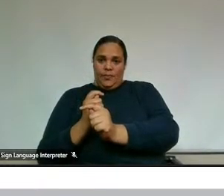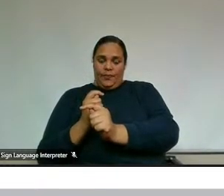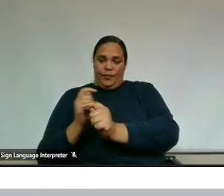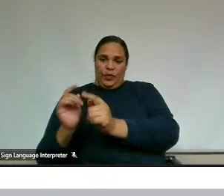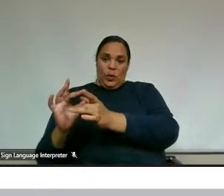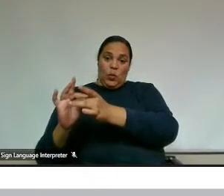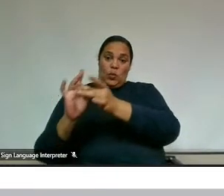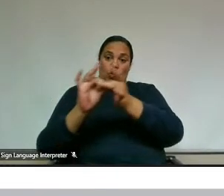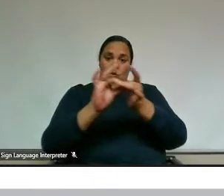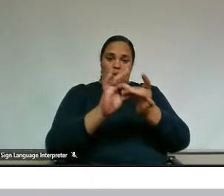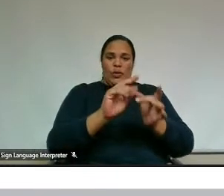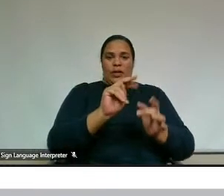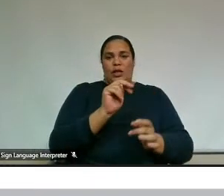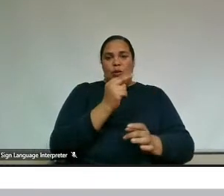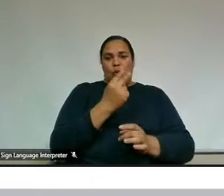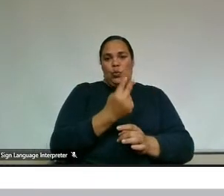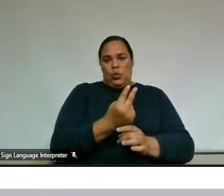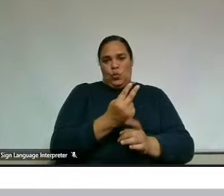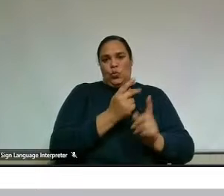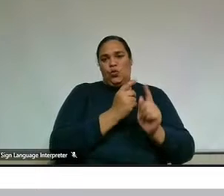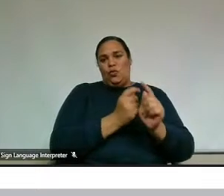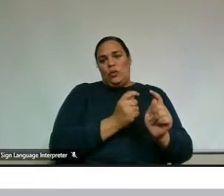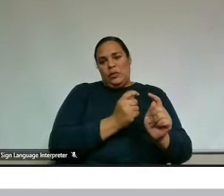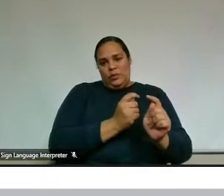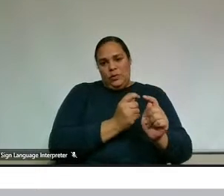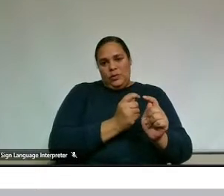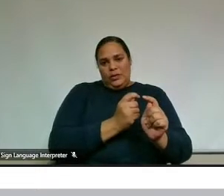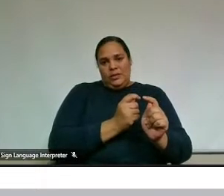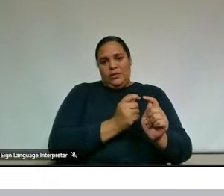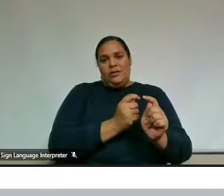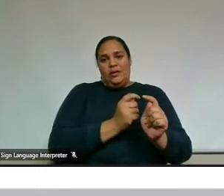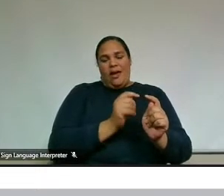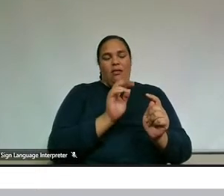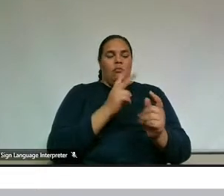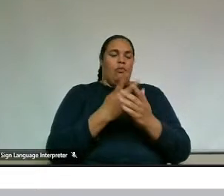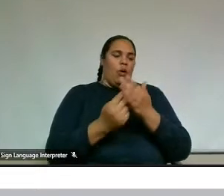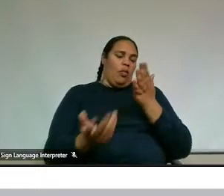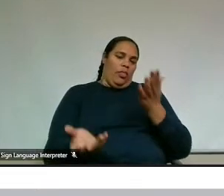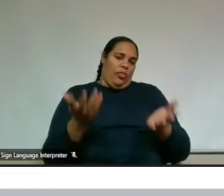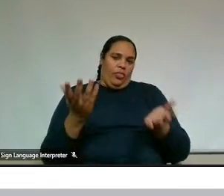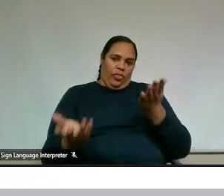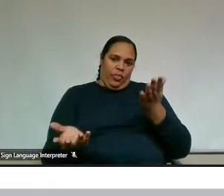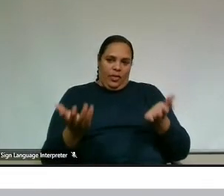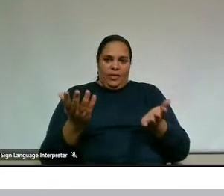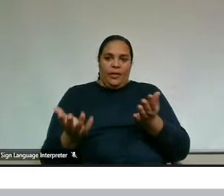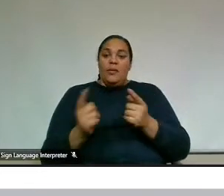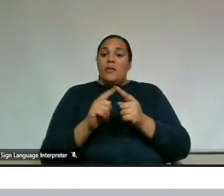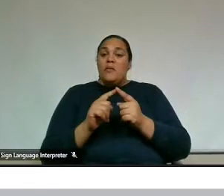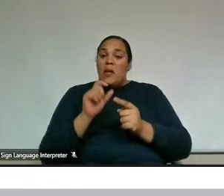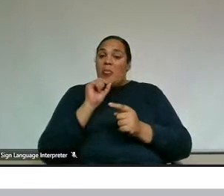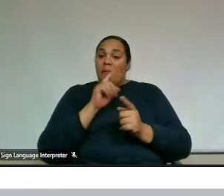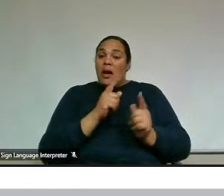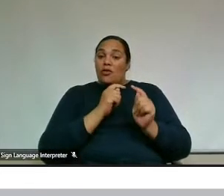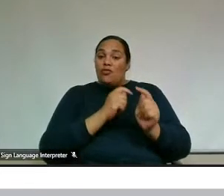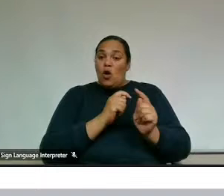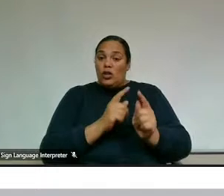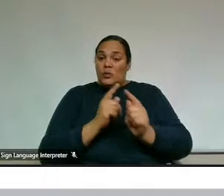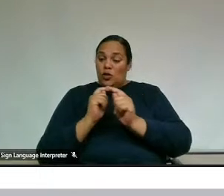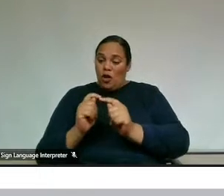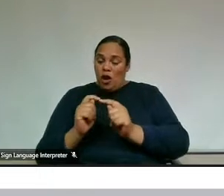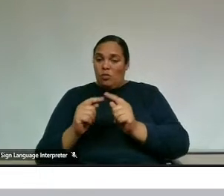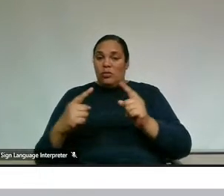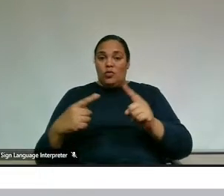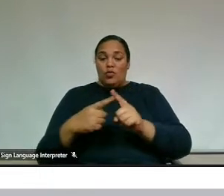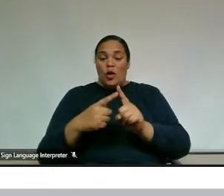joins into the N2 transport and vice versa. And those transport across